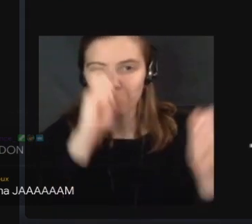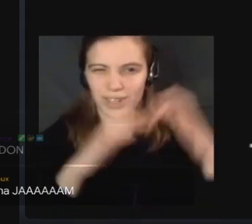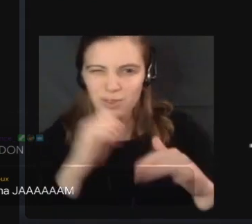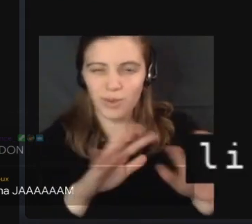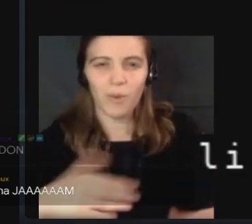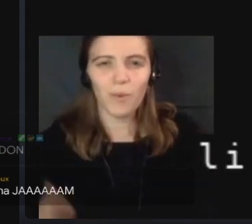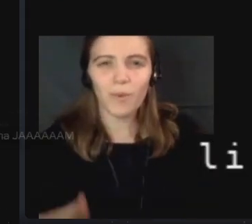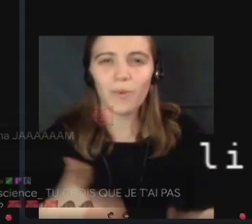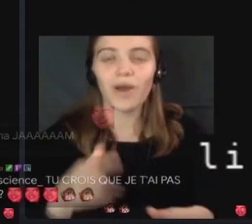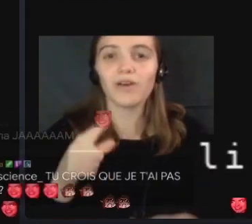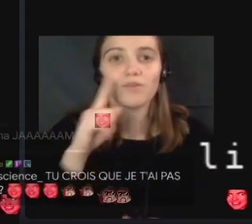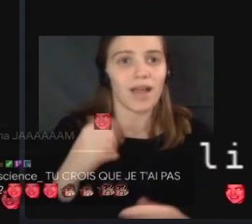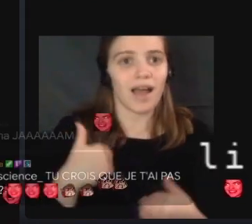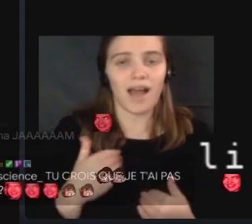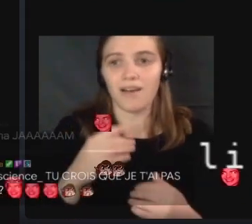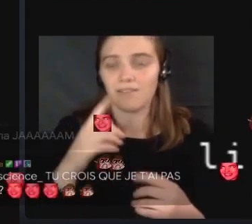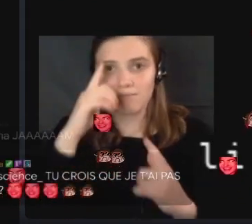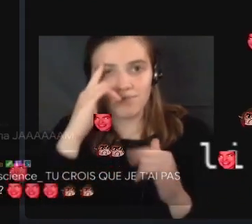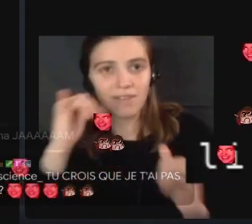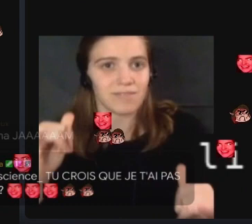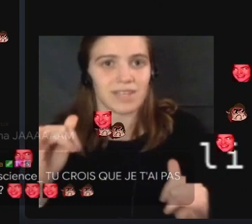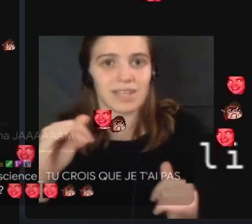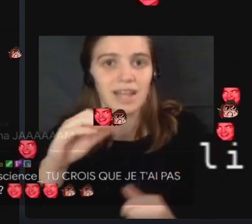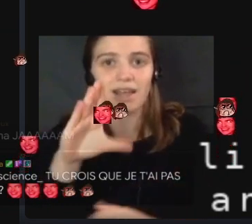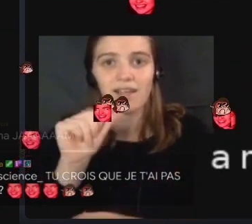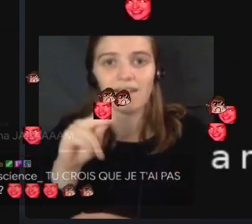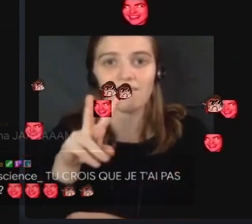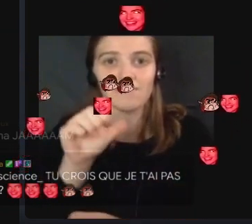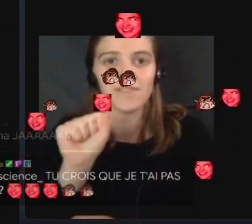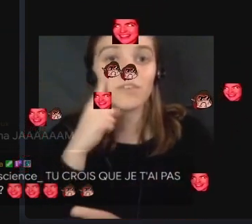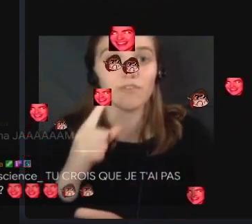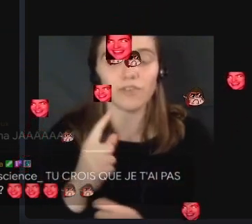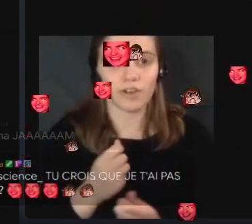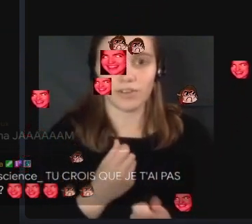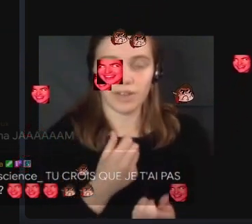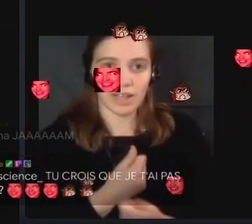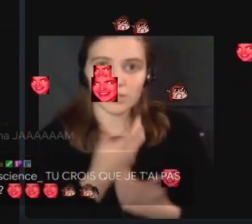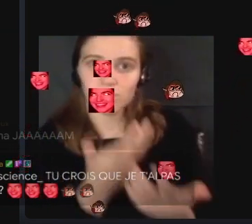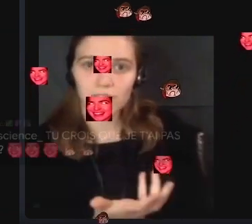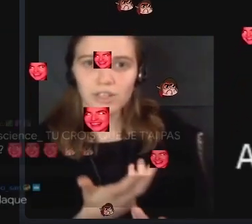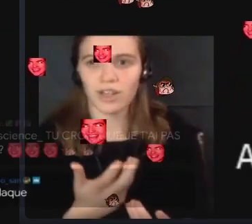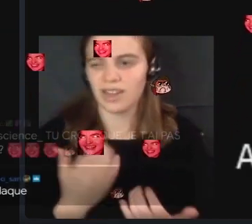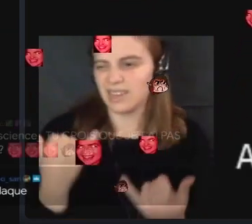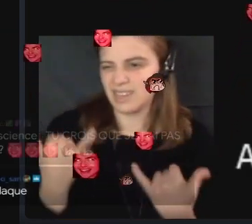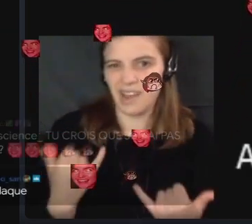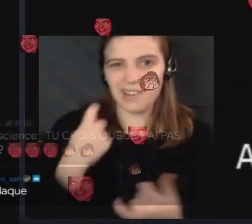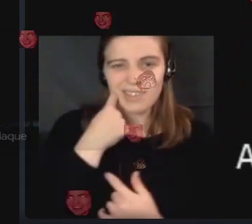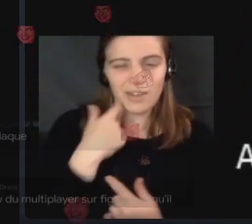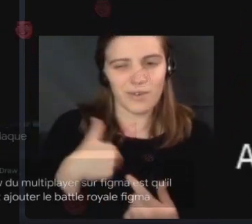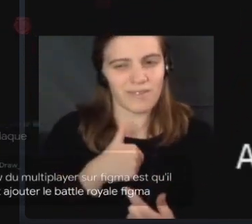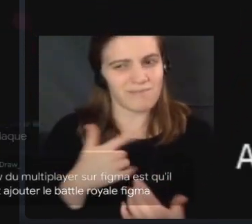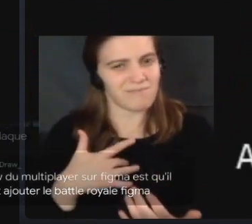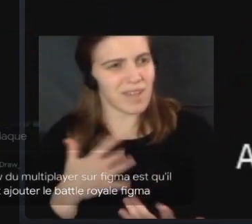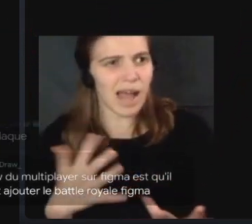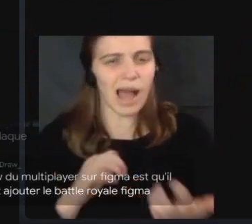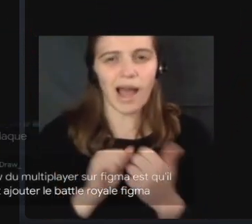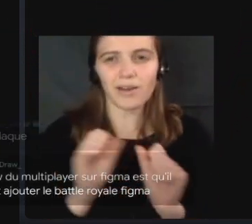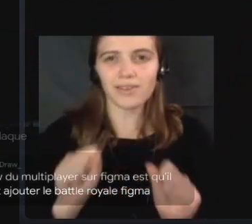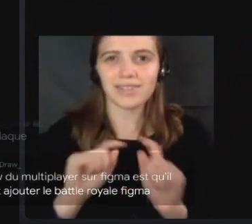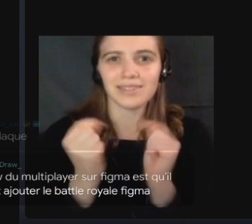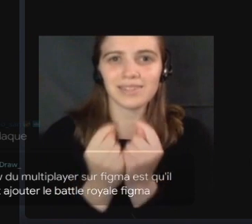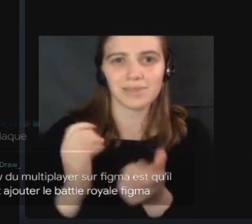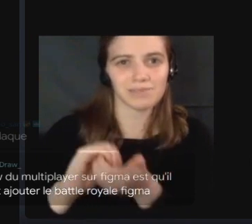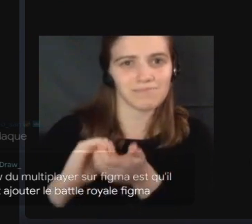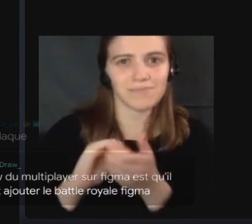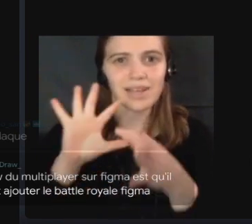for free-form Ça expression. part en Canva, en Miro, là. Over the past year, we've asked, how can we help teams connect and also have fun together in